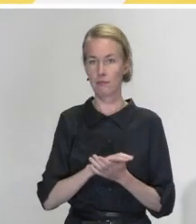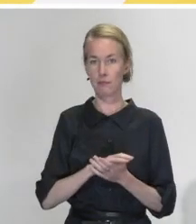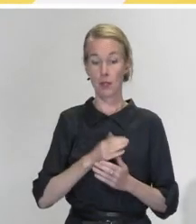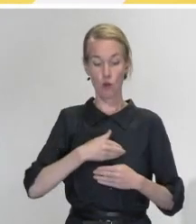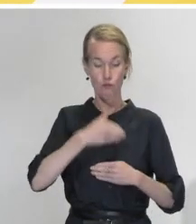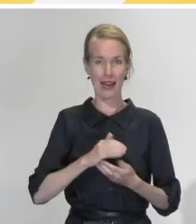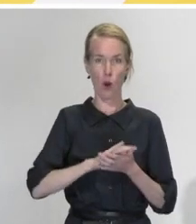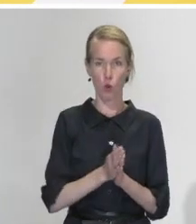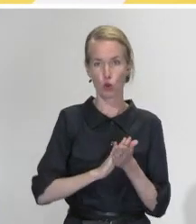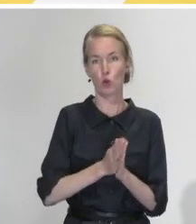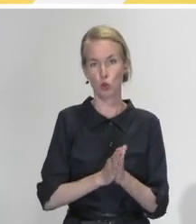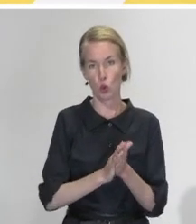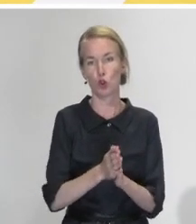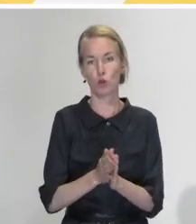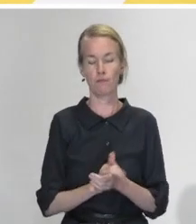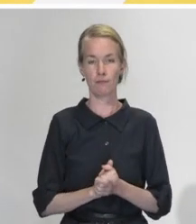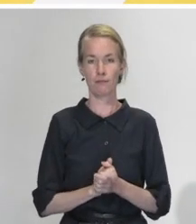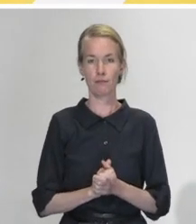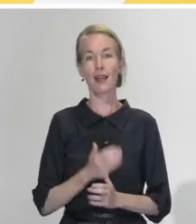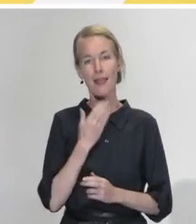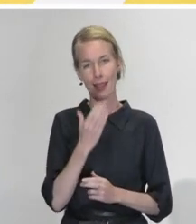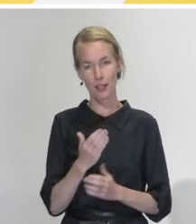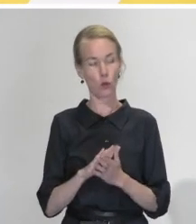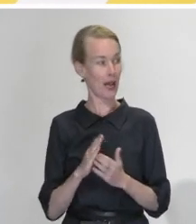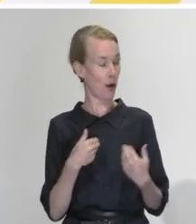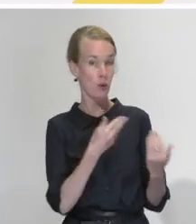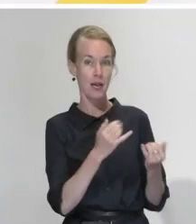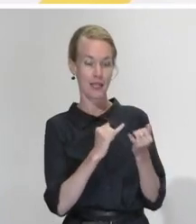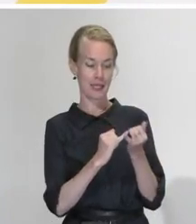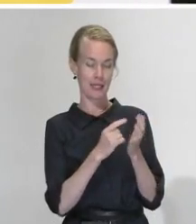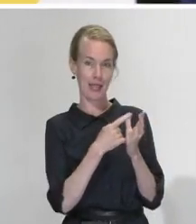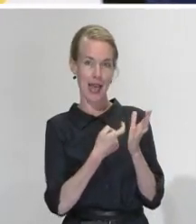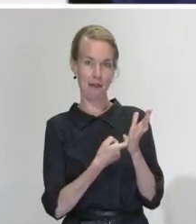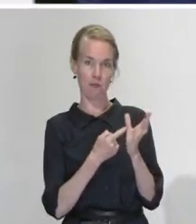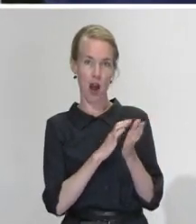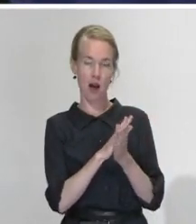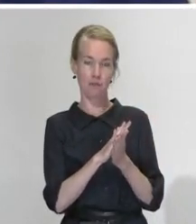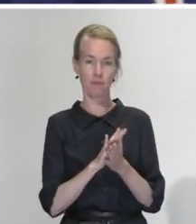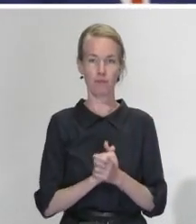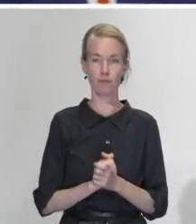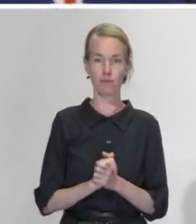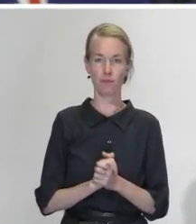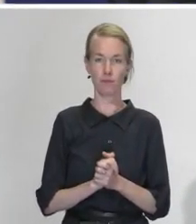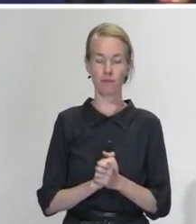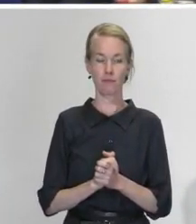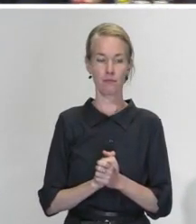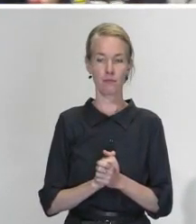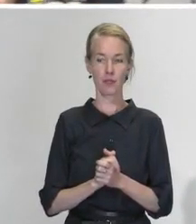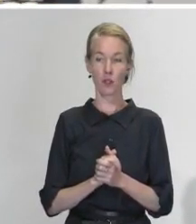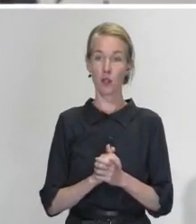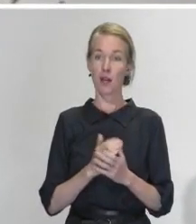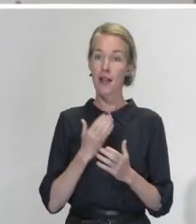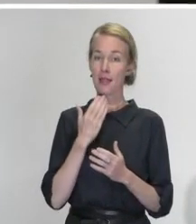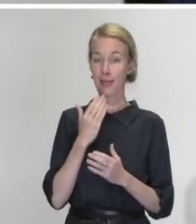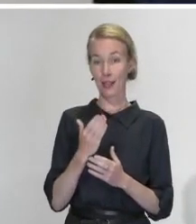hygiene. Thank you very much. I'll hand over to Sarah. Thank you. Today I thought it would be useful to explain how we're providing